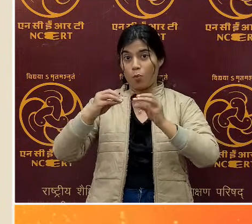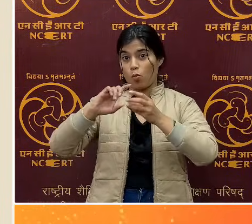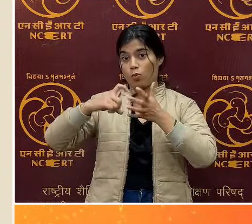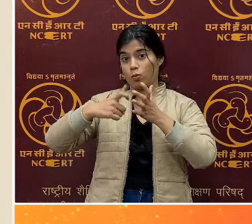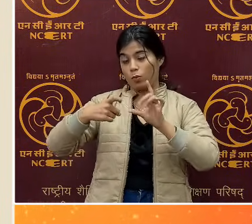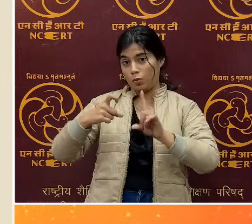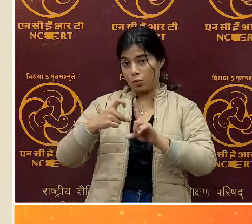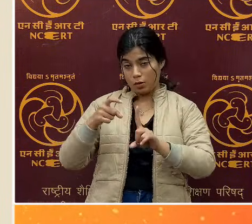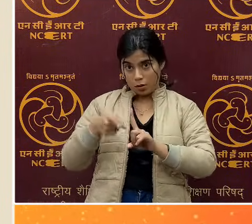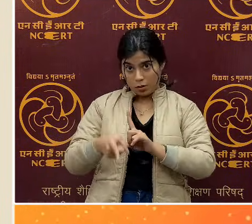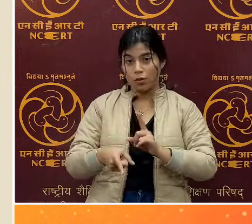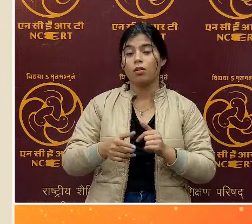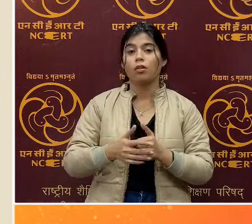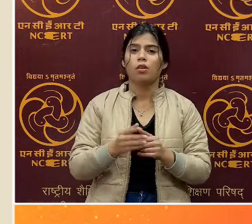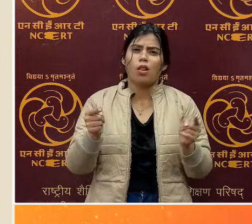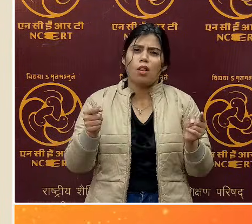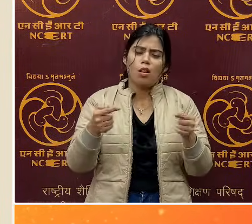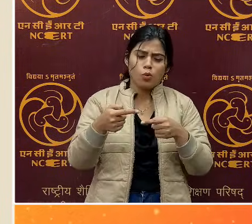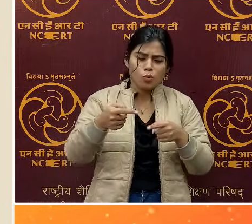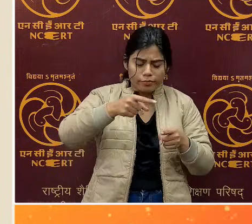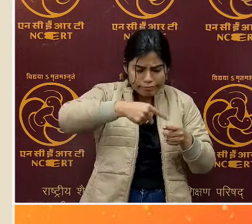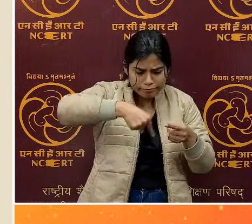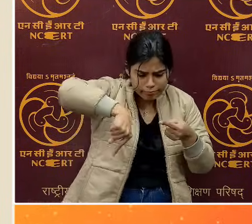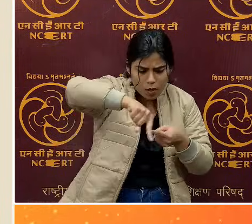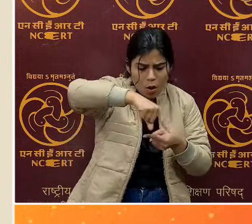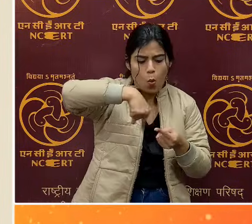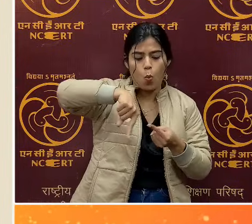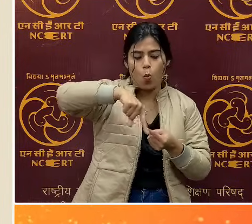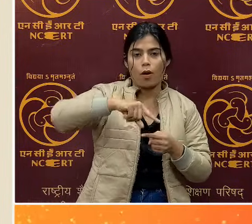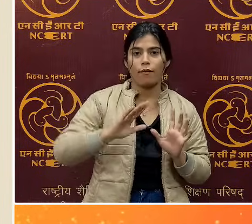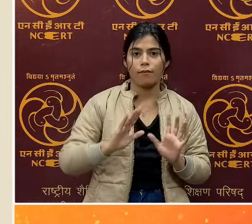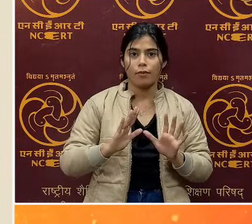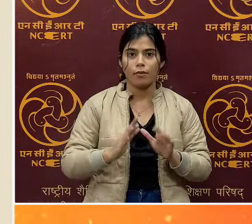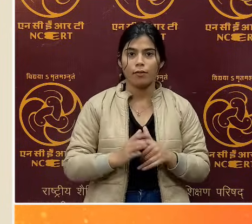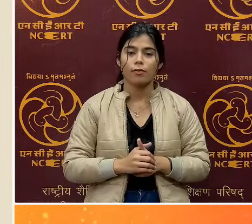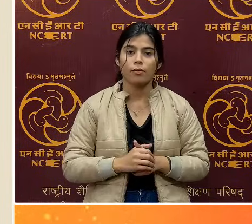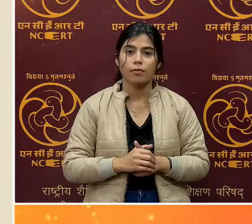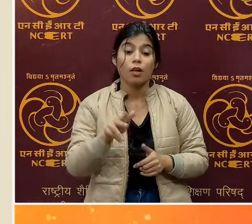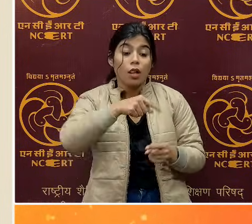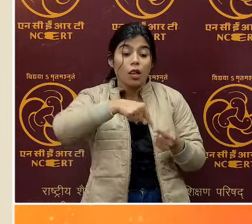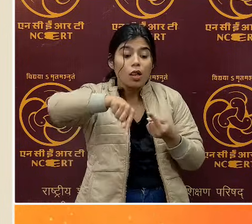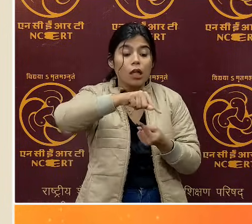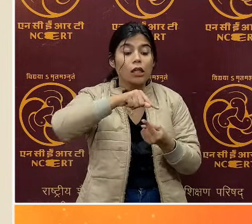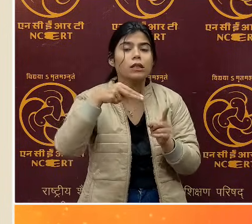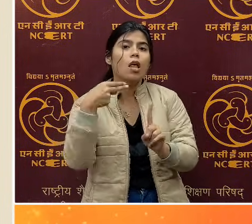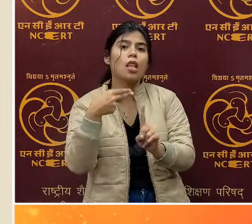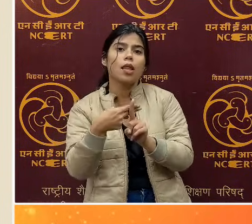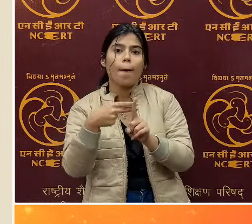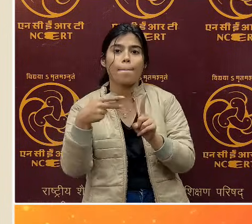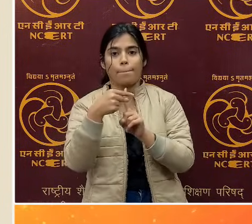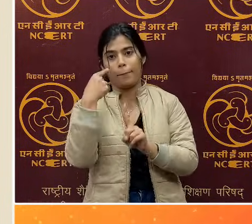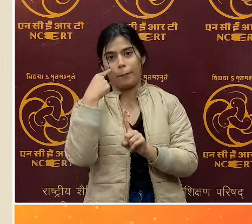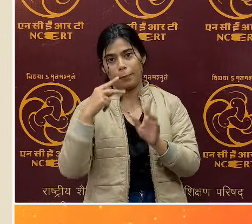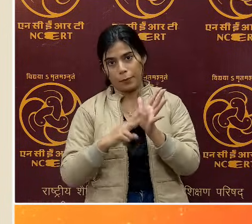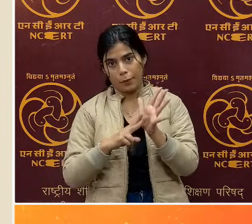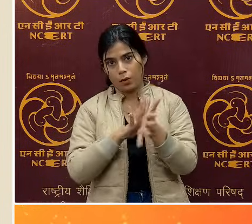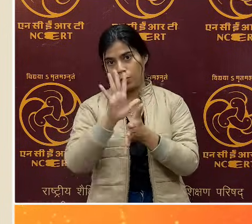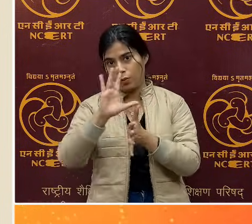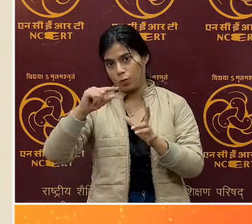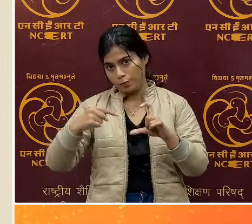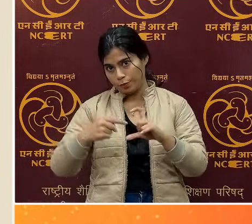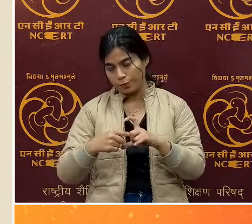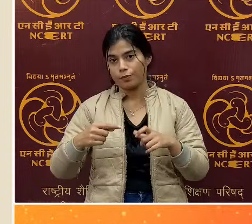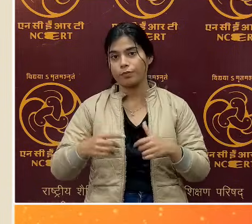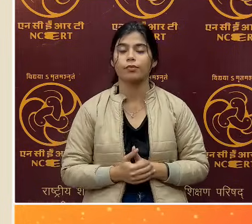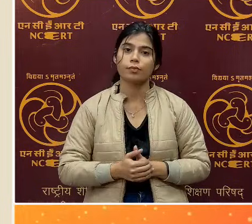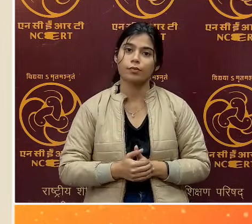and in the cardboard we make a small hole. That hole is called as pinhole. Now further we keep a